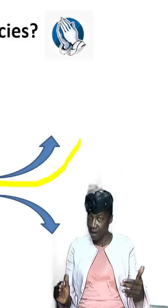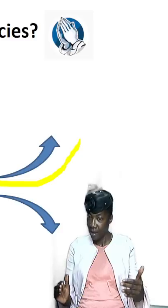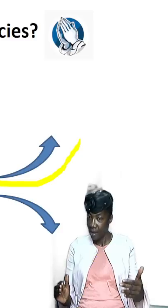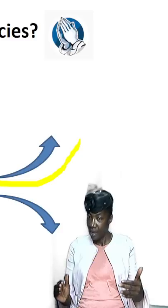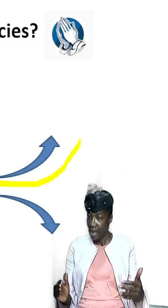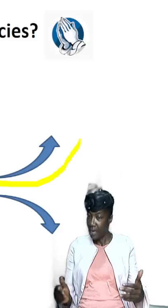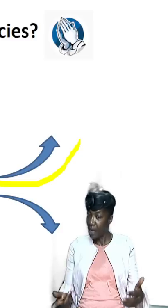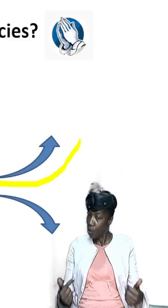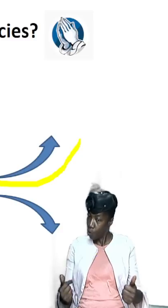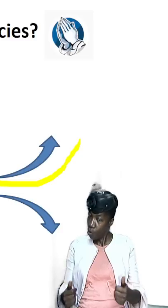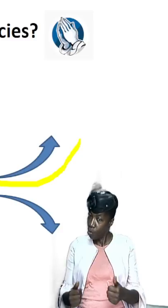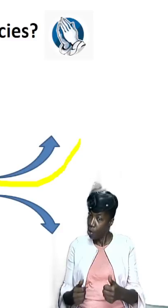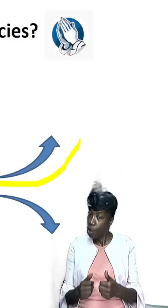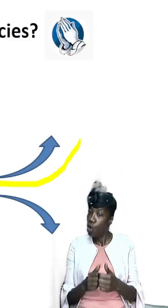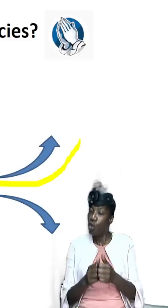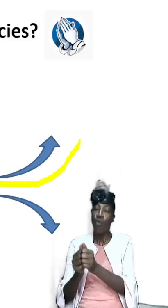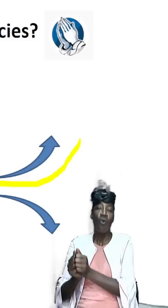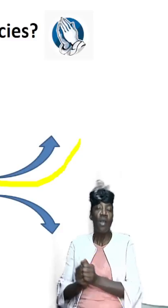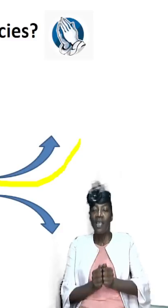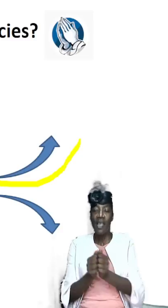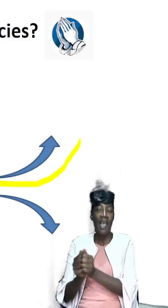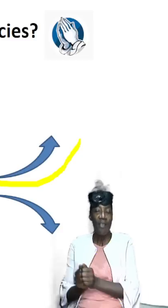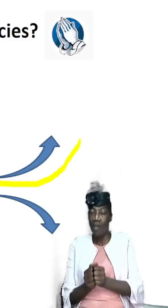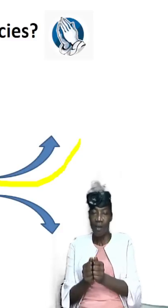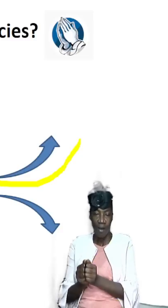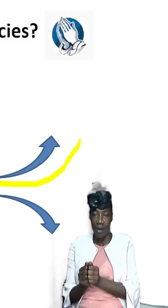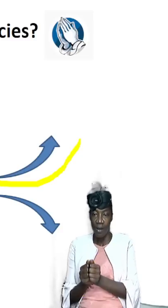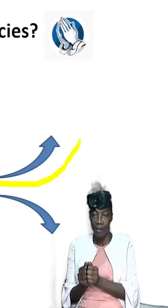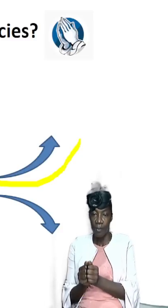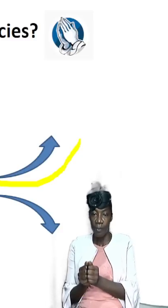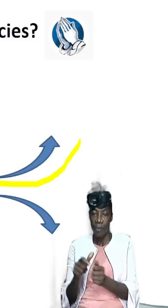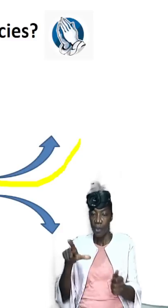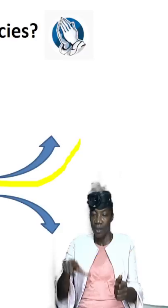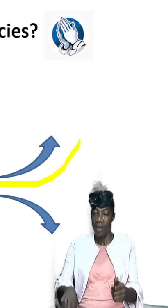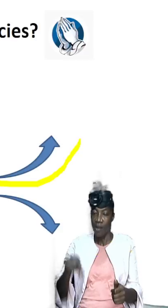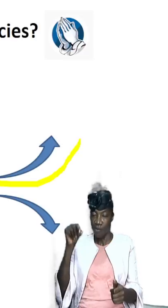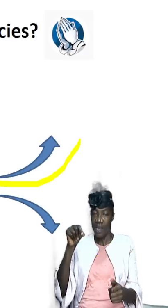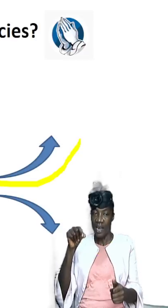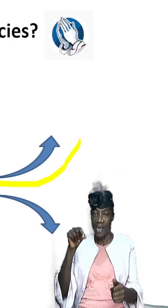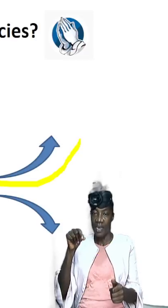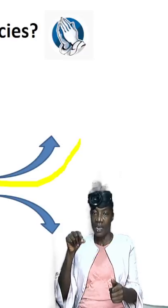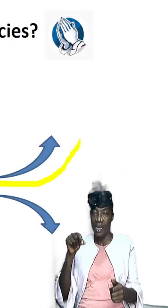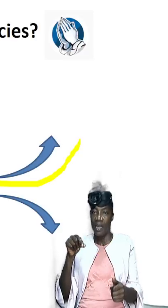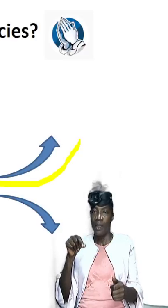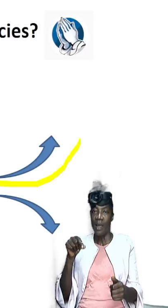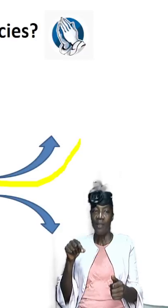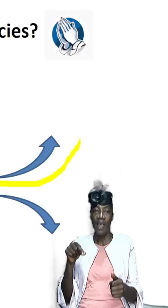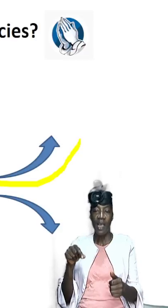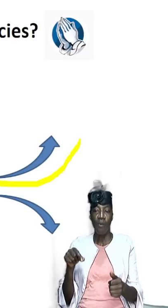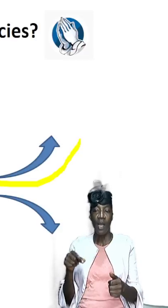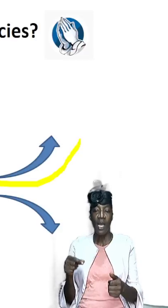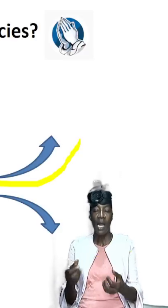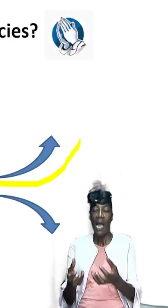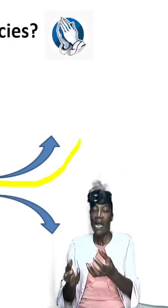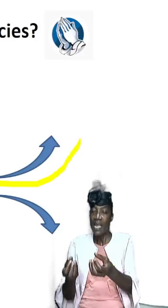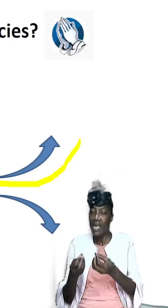among themselves, we find that they will reproduce